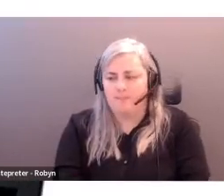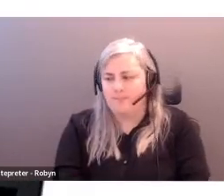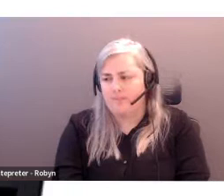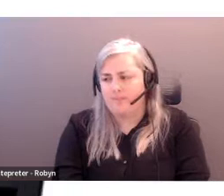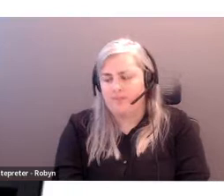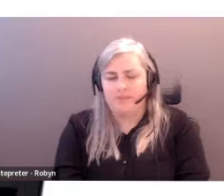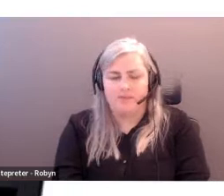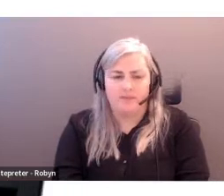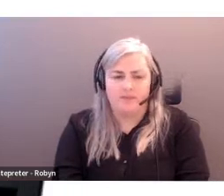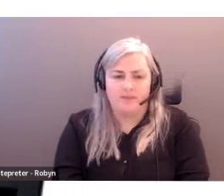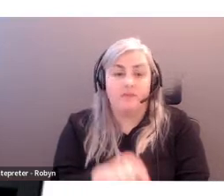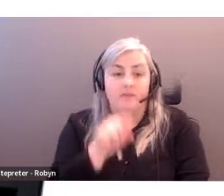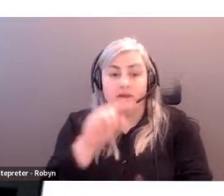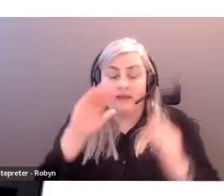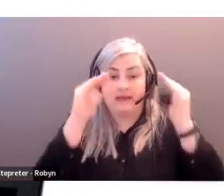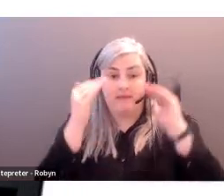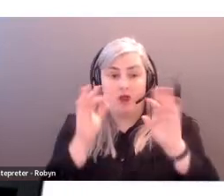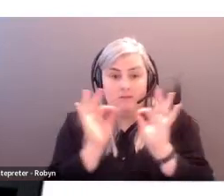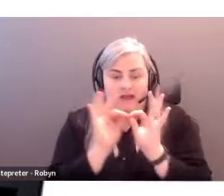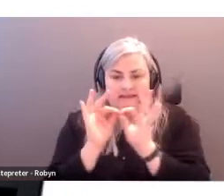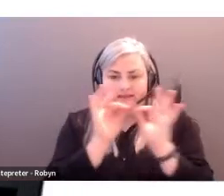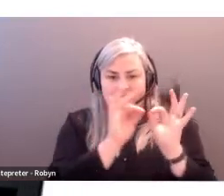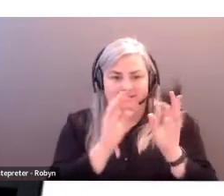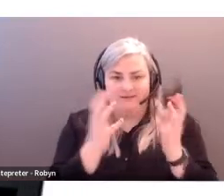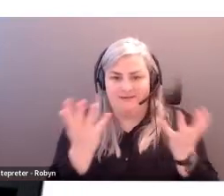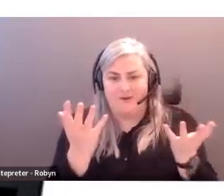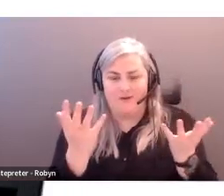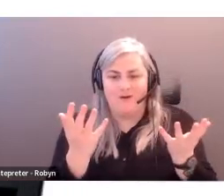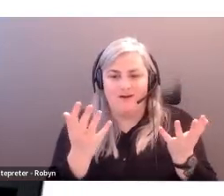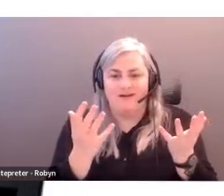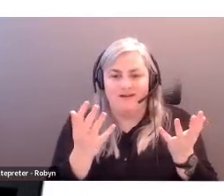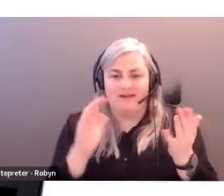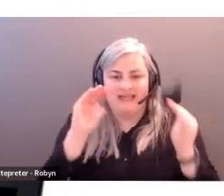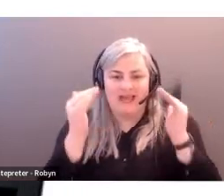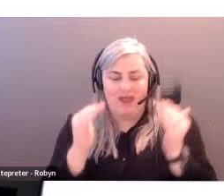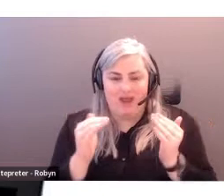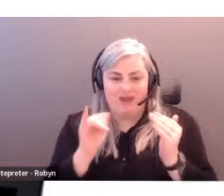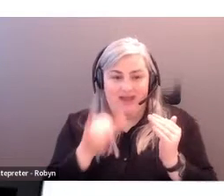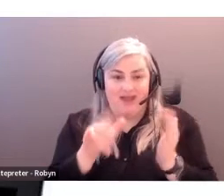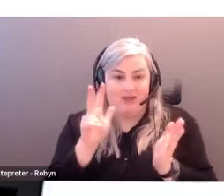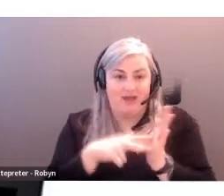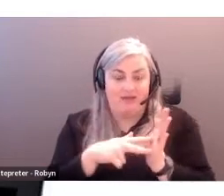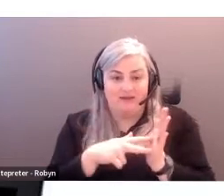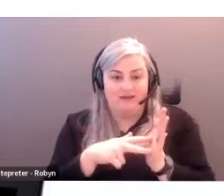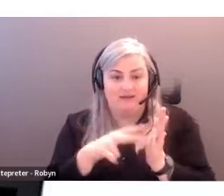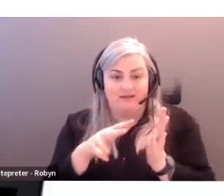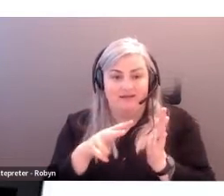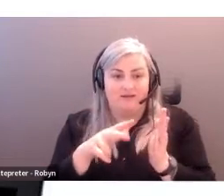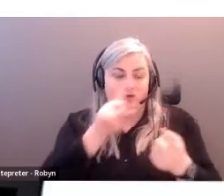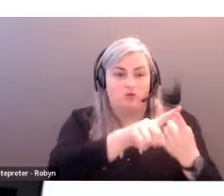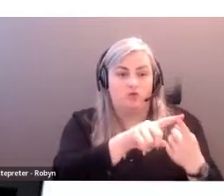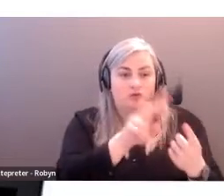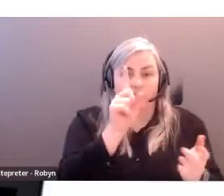I mean, you're comparing one price to the other. So comparing that 3,000 to 1,700 almost